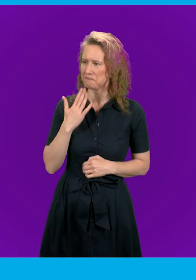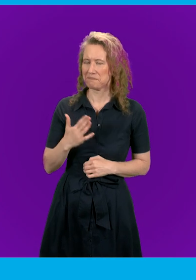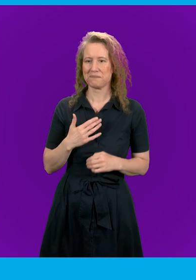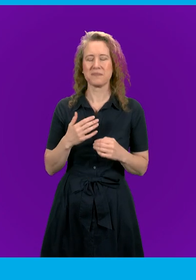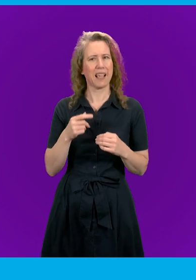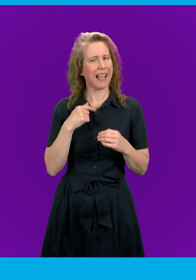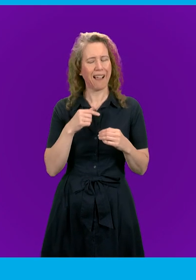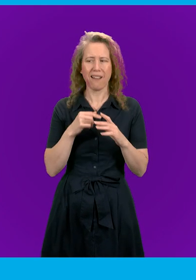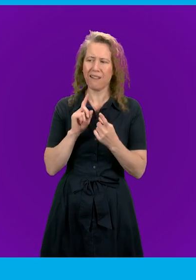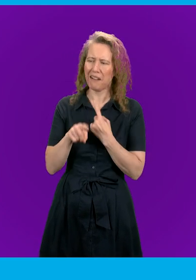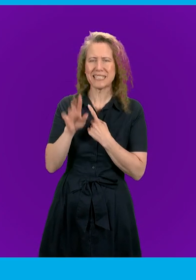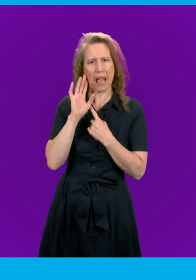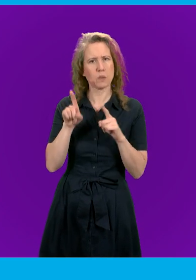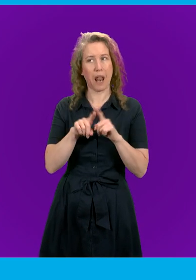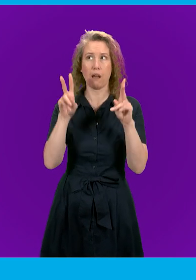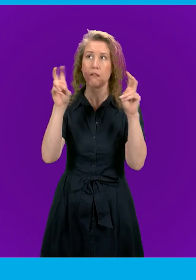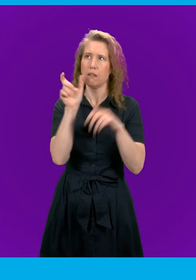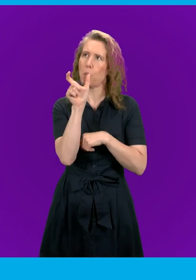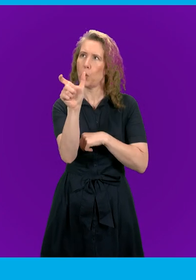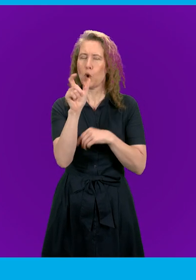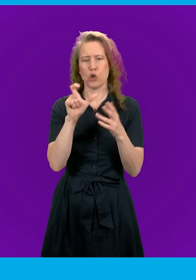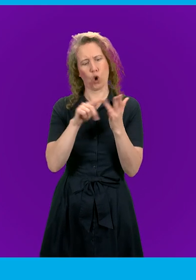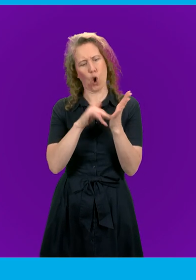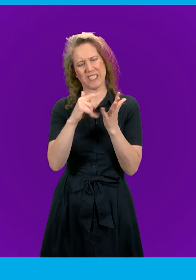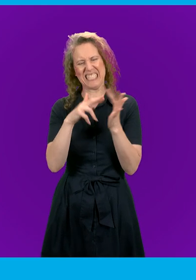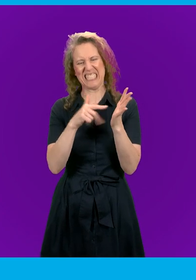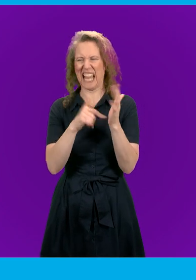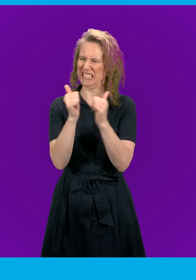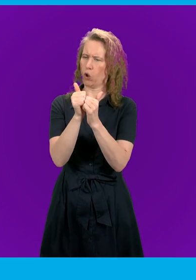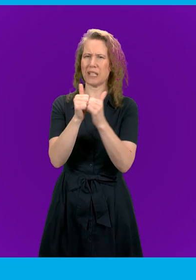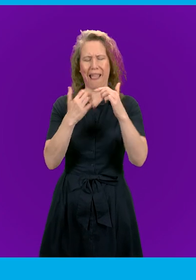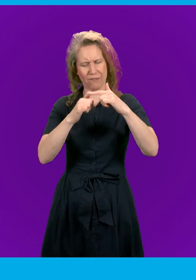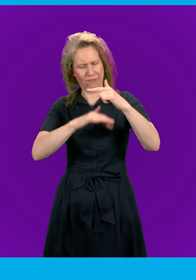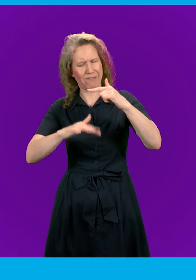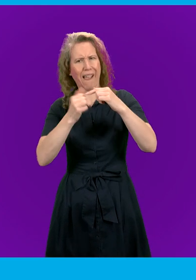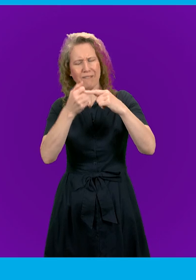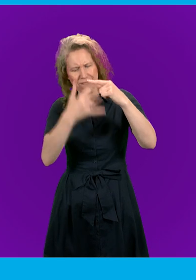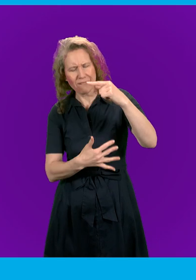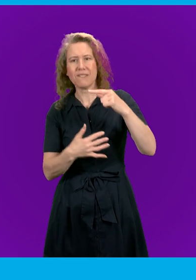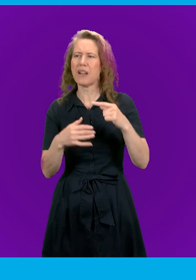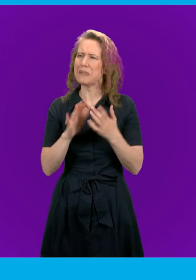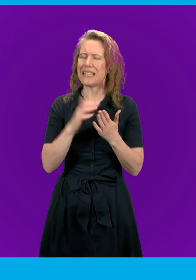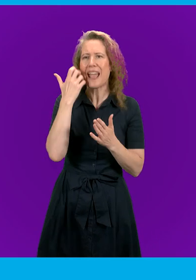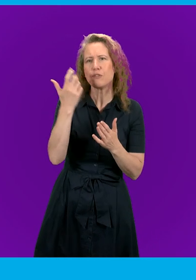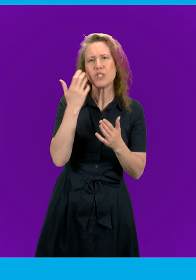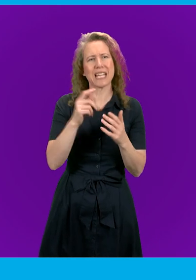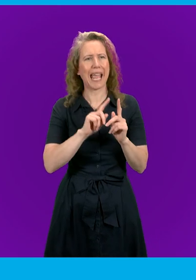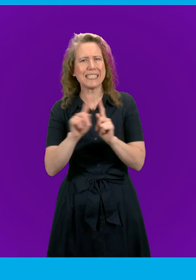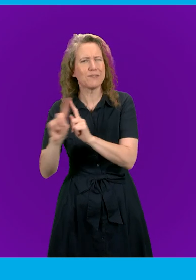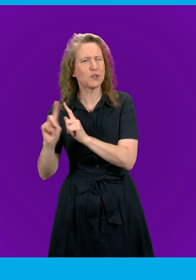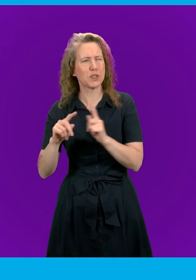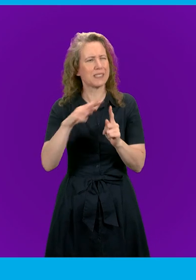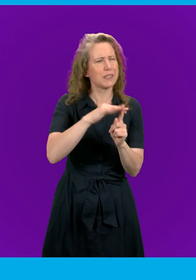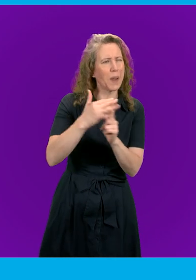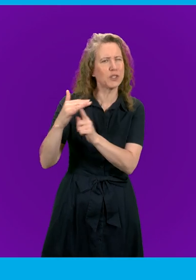kind of nuance within the topic of consent, but also our day-to-day interactions and how that might play out within them. I wonder sometimes